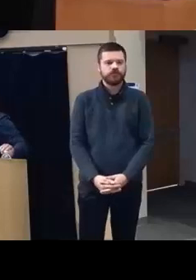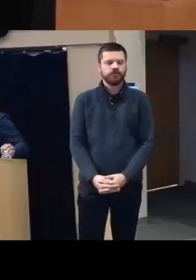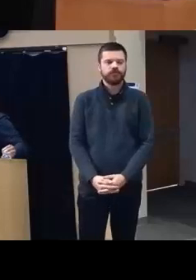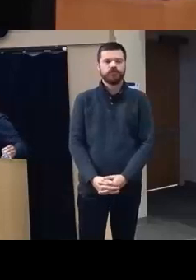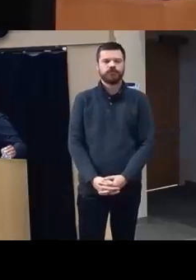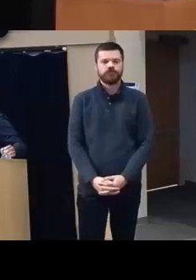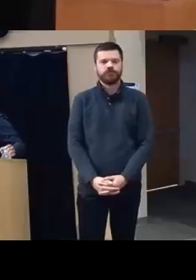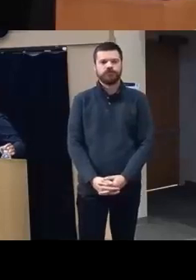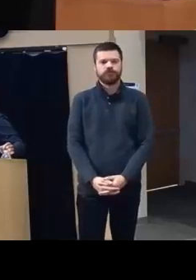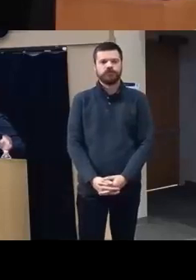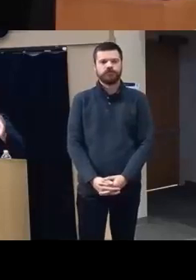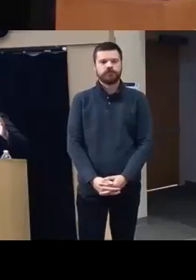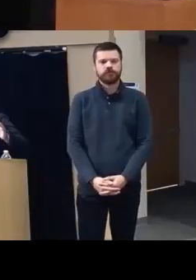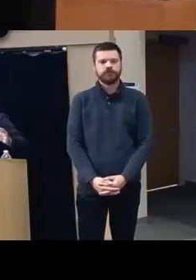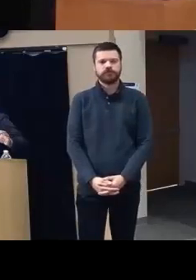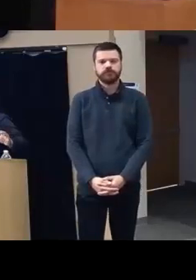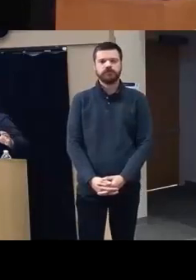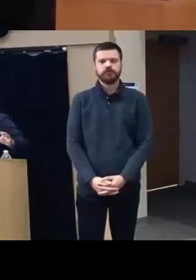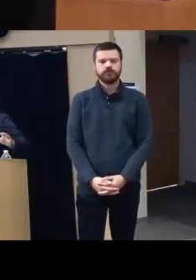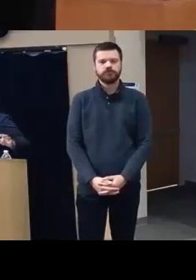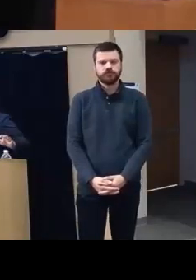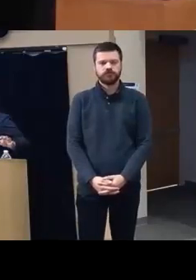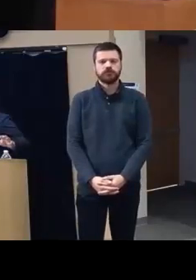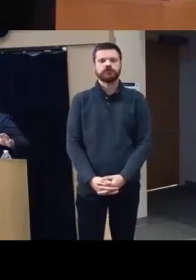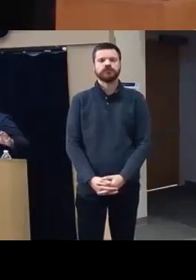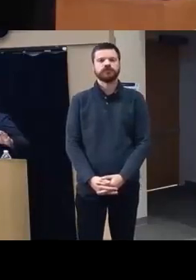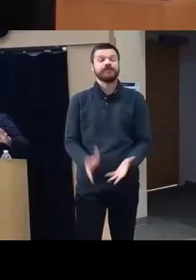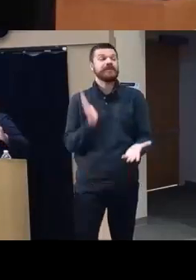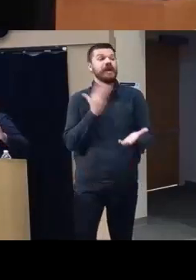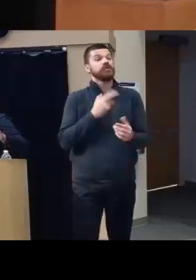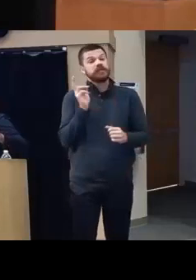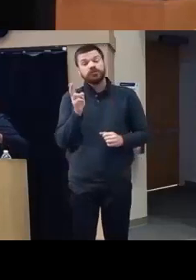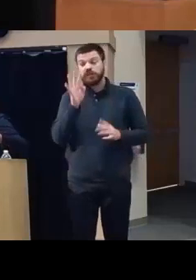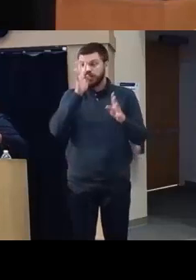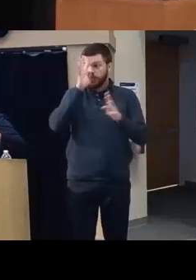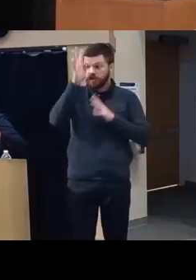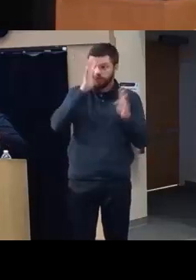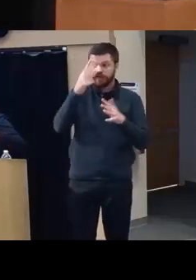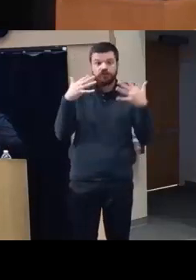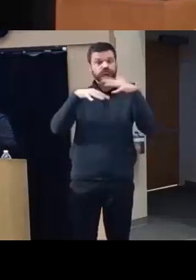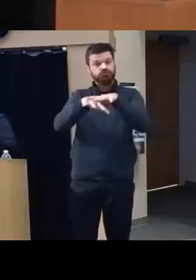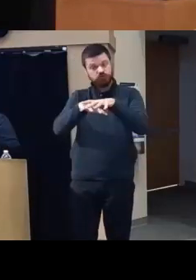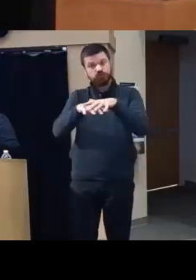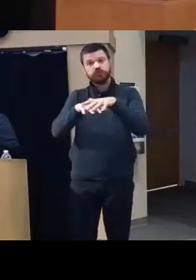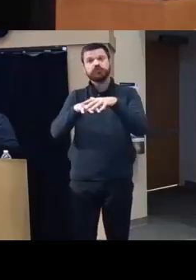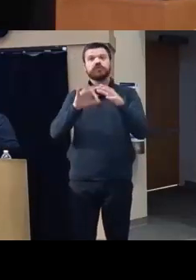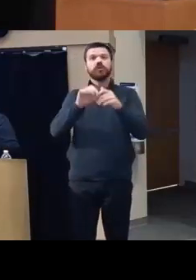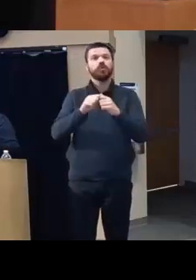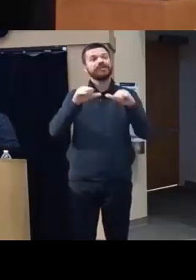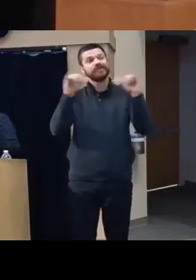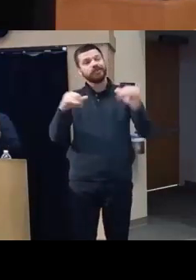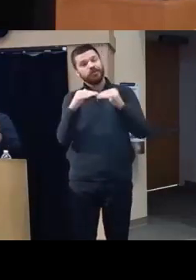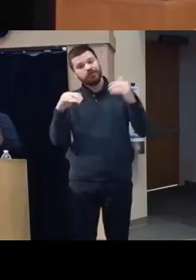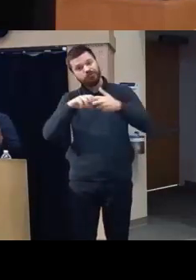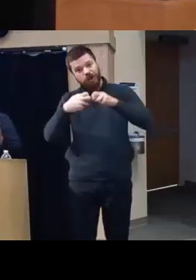Because of our history of innovative and integrative approaches to clinical care and to systems level